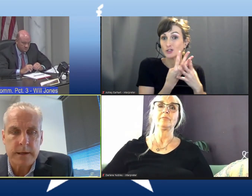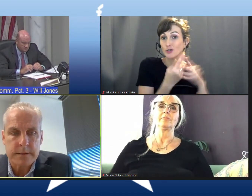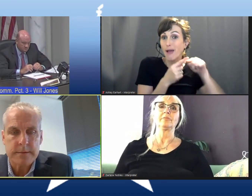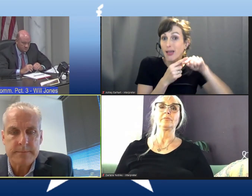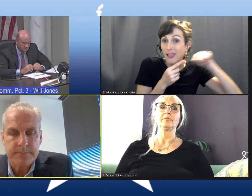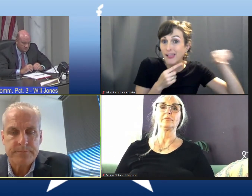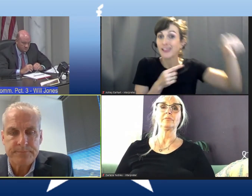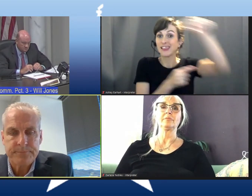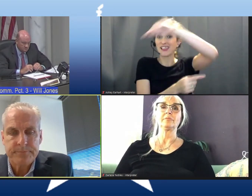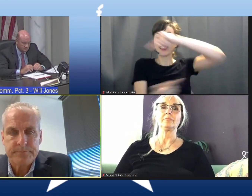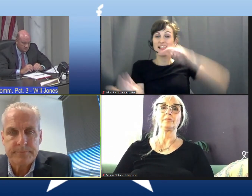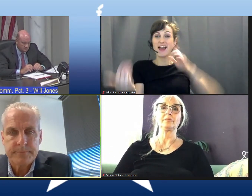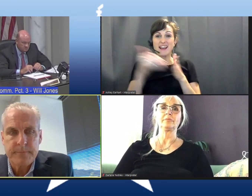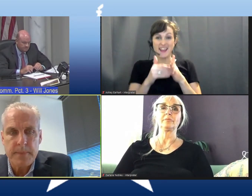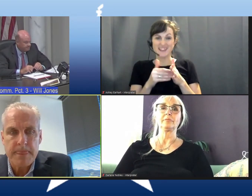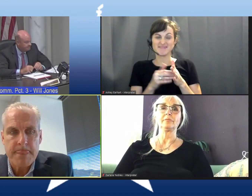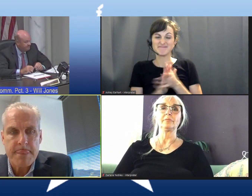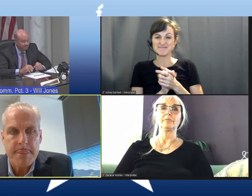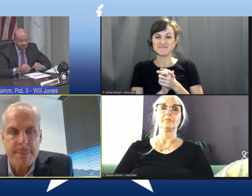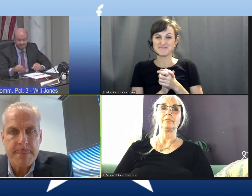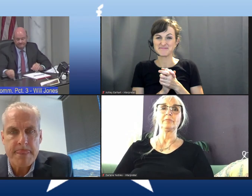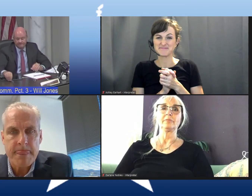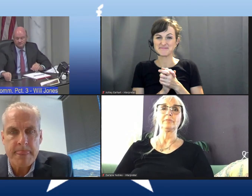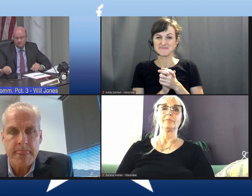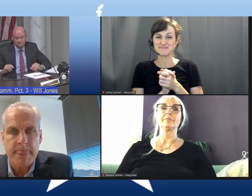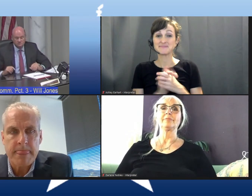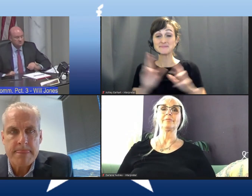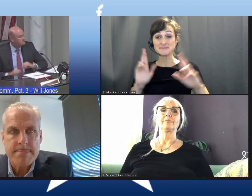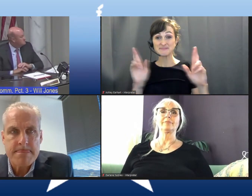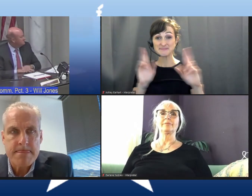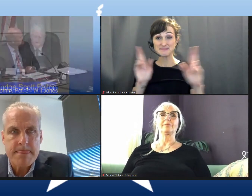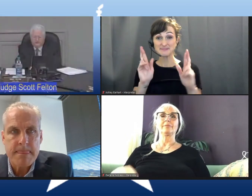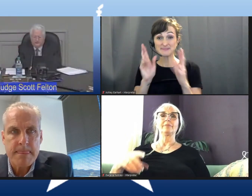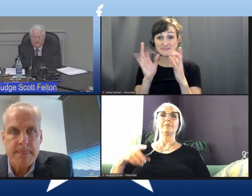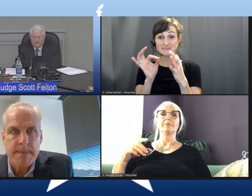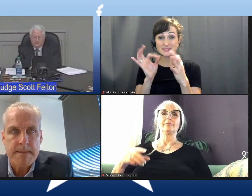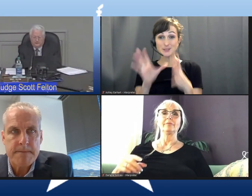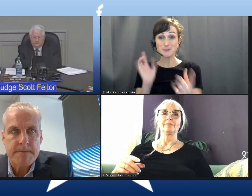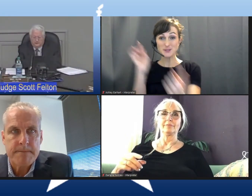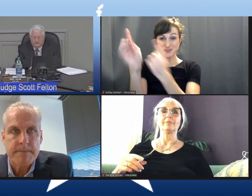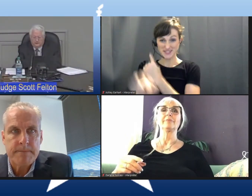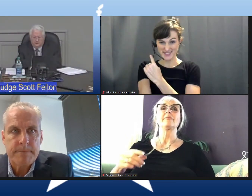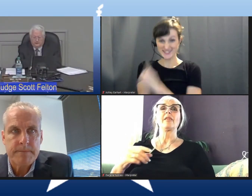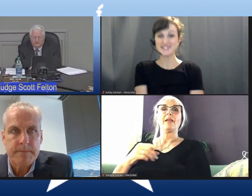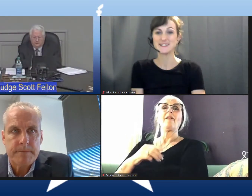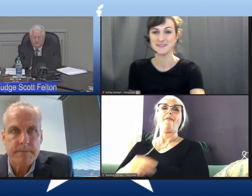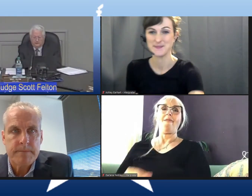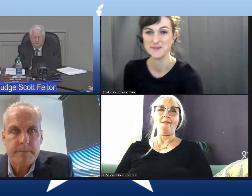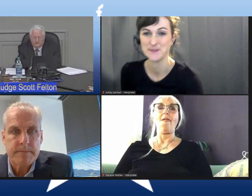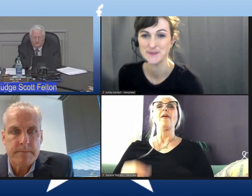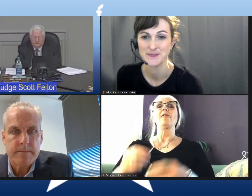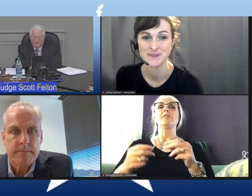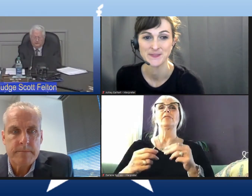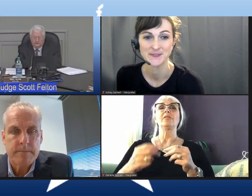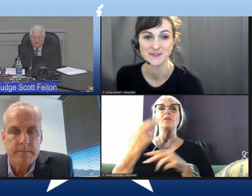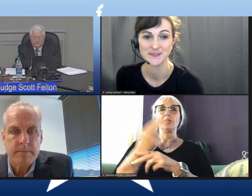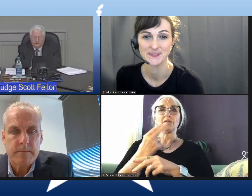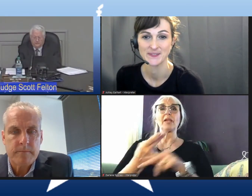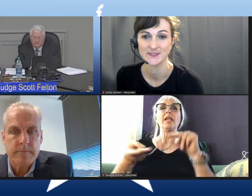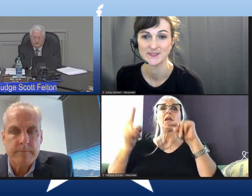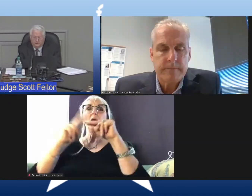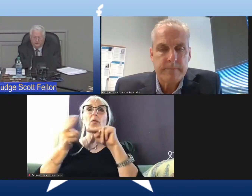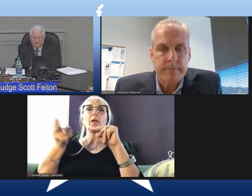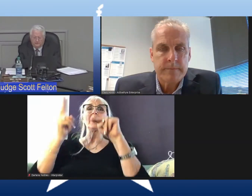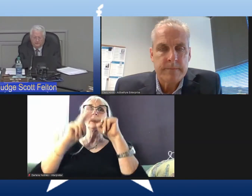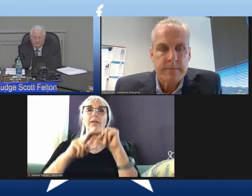the airspace. So utilizing this technology and increasing the displacement of